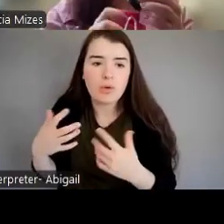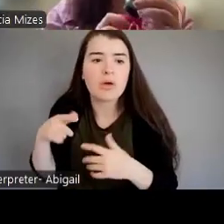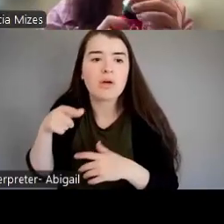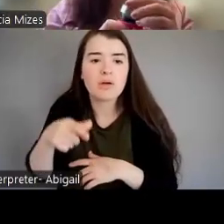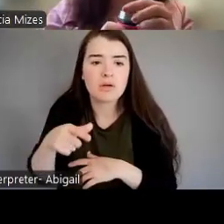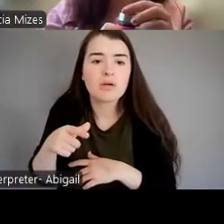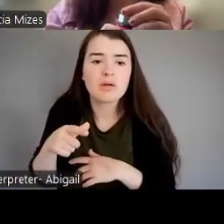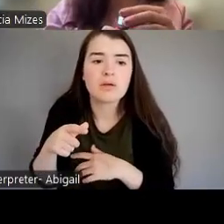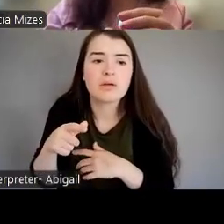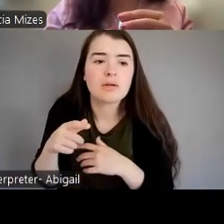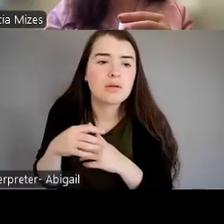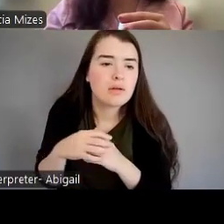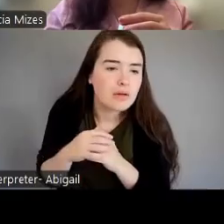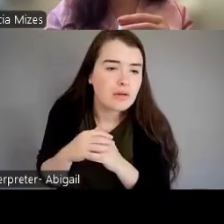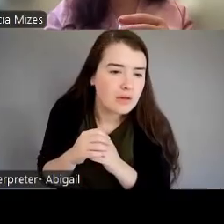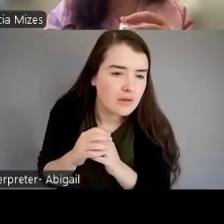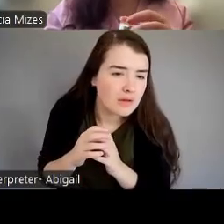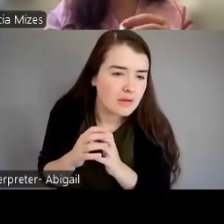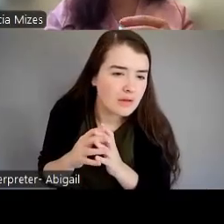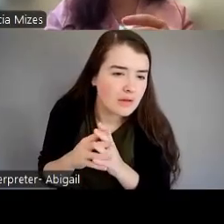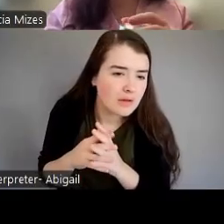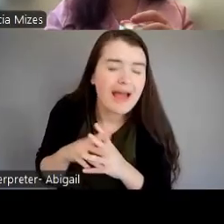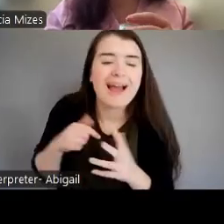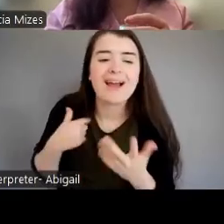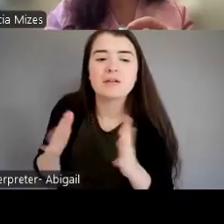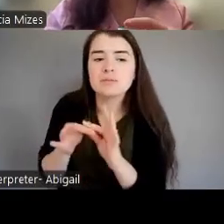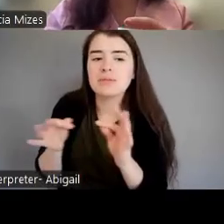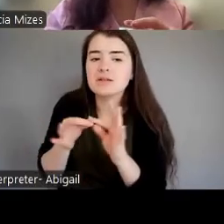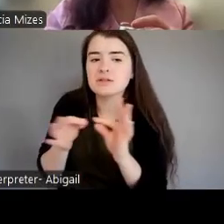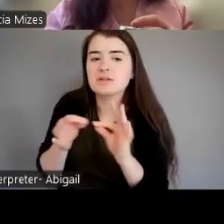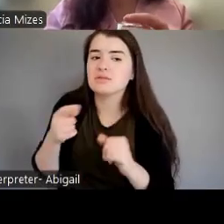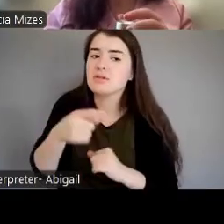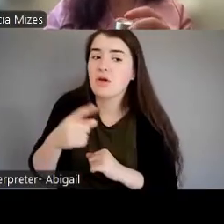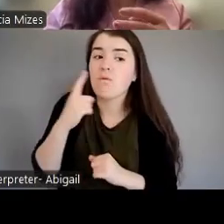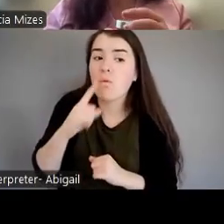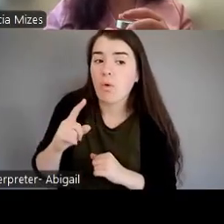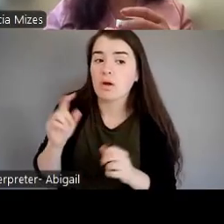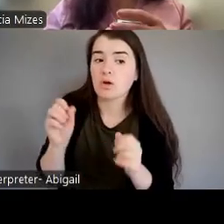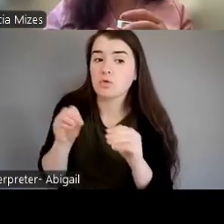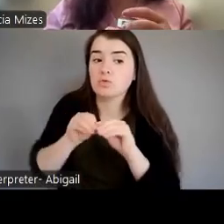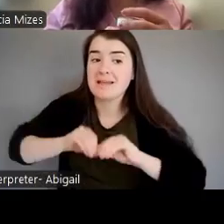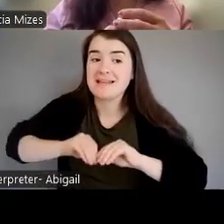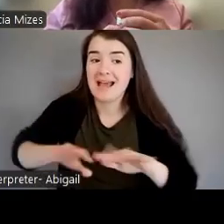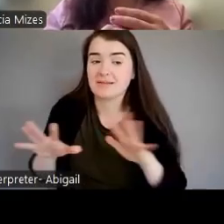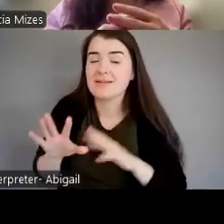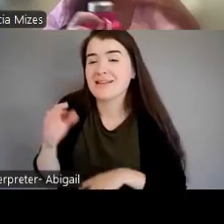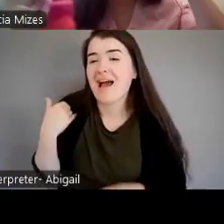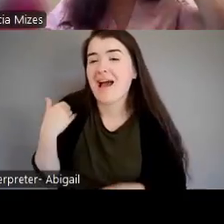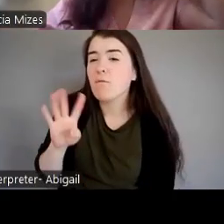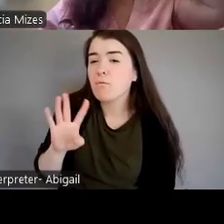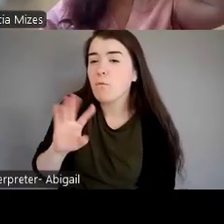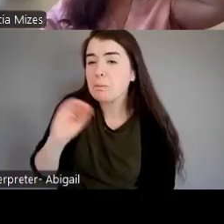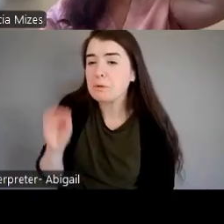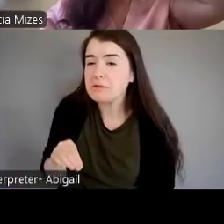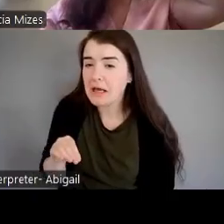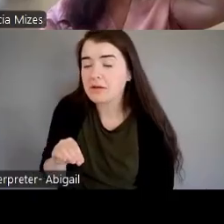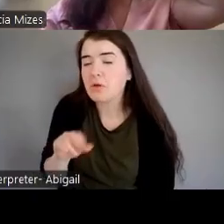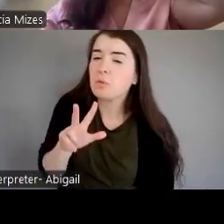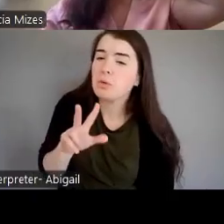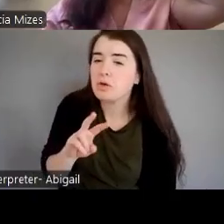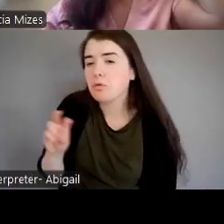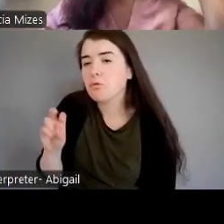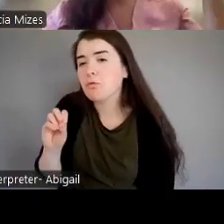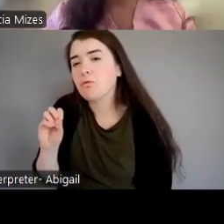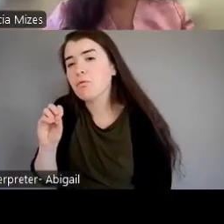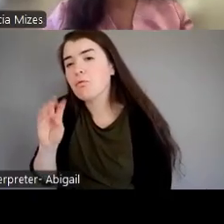I had mentioned that there's a 3 to 5% or 4% risk of metastasis to distant areas in the body. With squamous cell carcinoma,